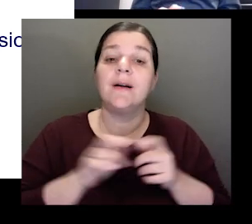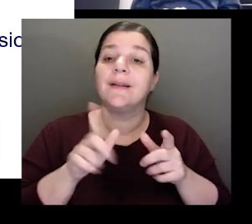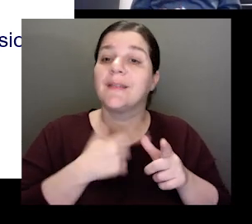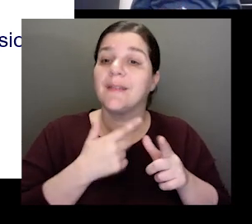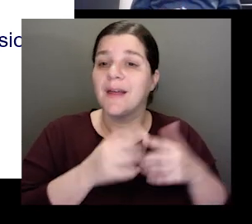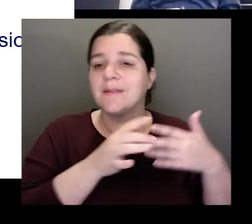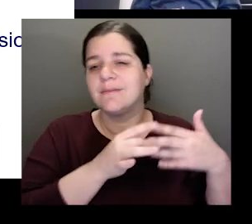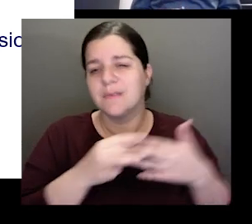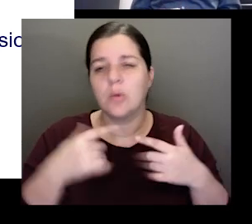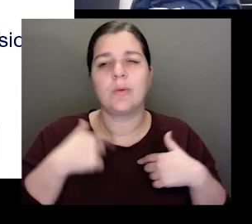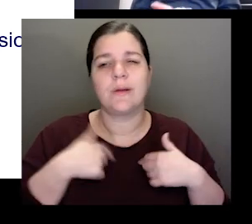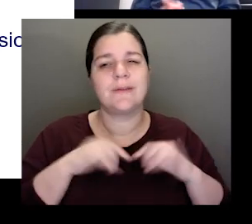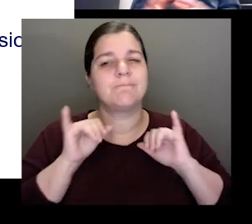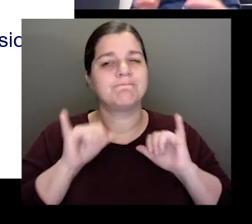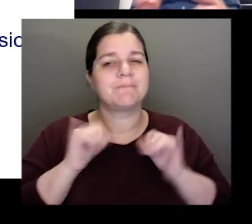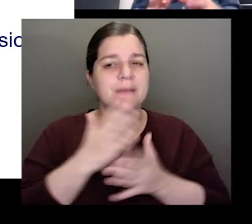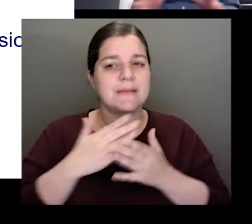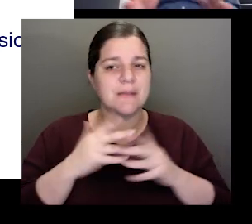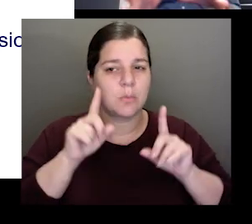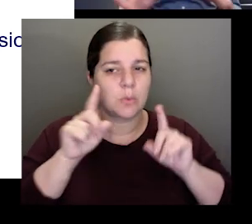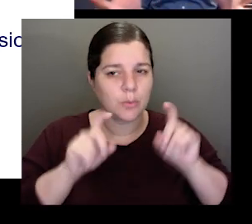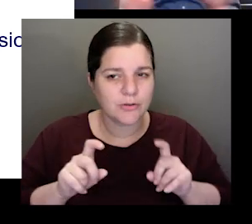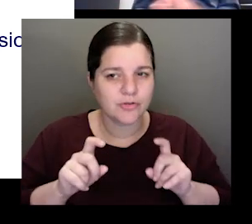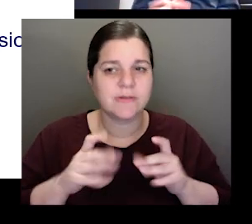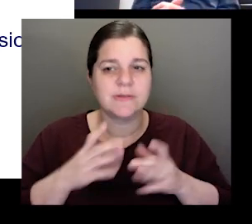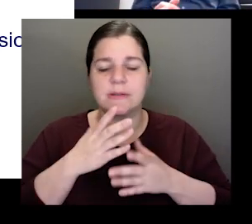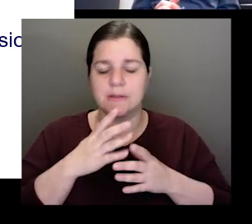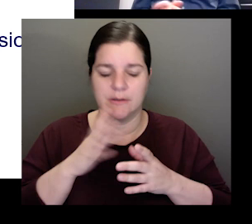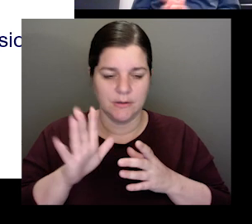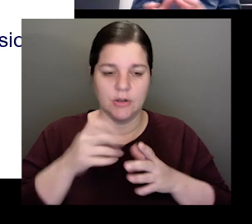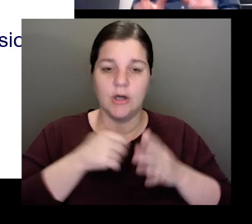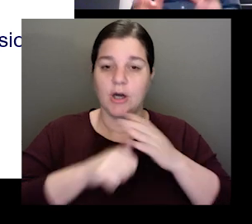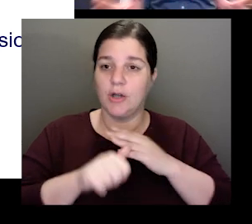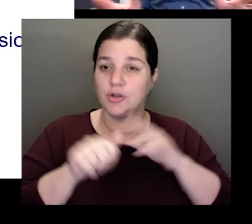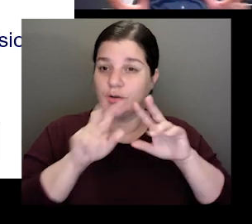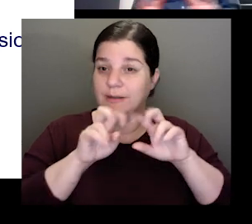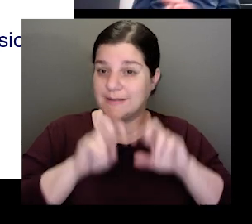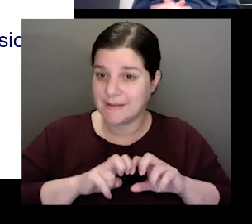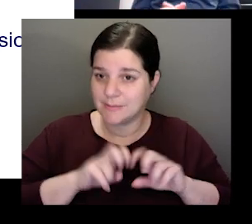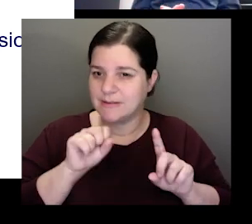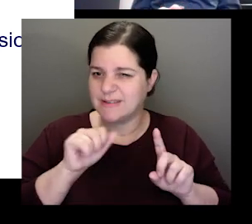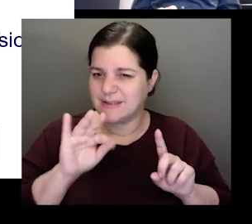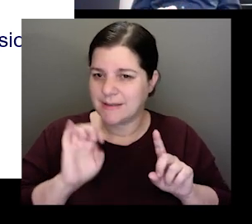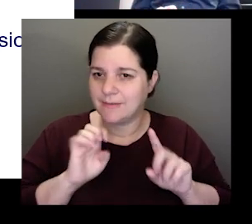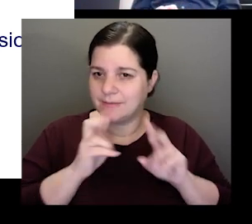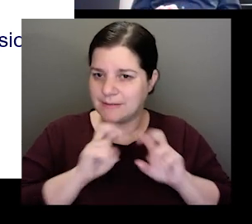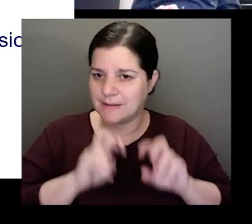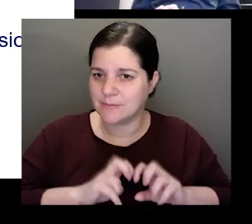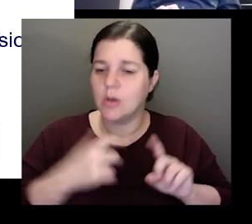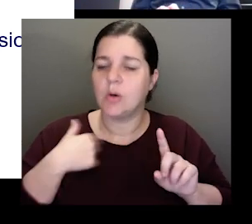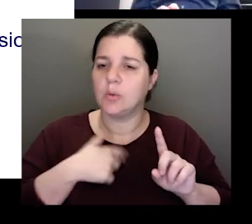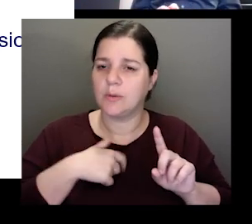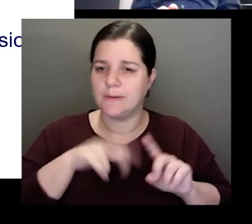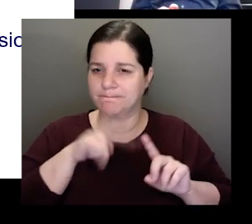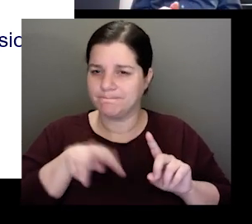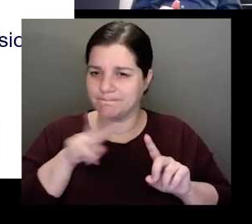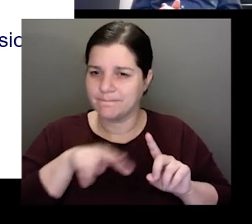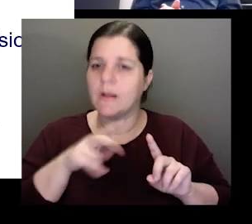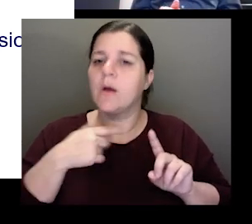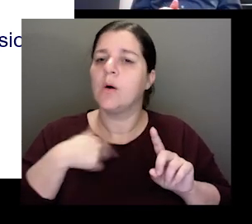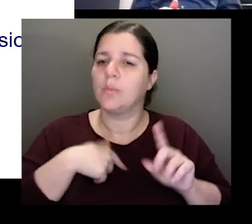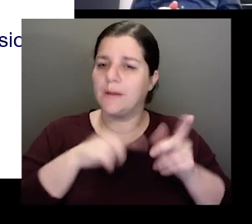reformulating some of the questions in the SLTT, or I'm sorry, in the SAFE tool, to make it more broadly applicable,